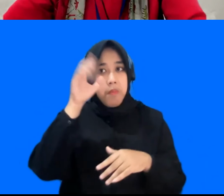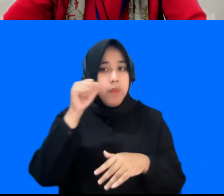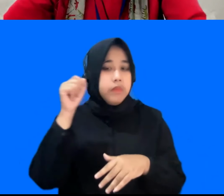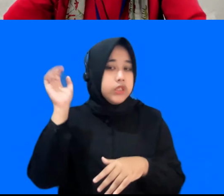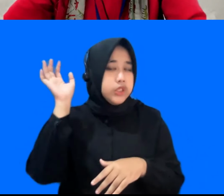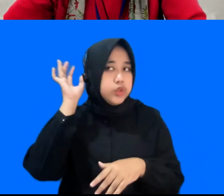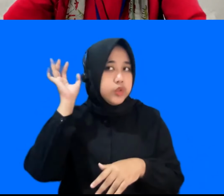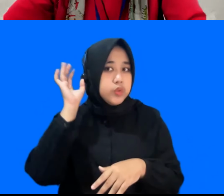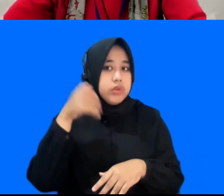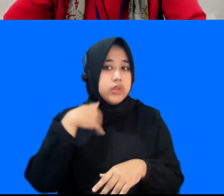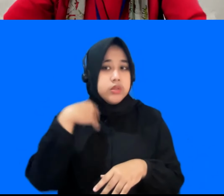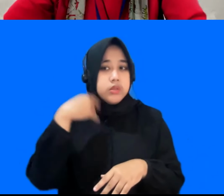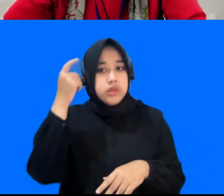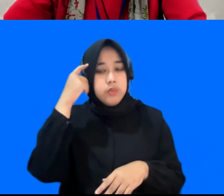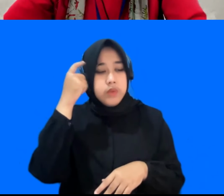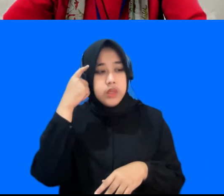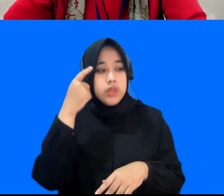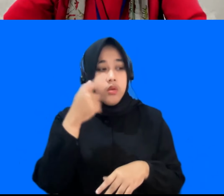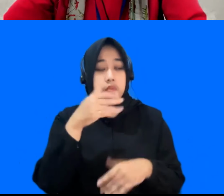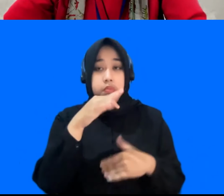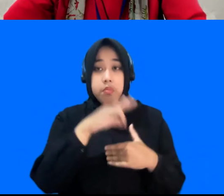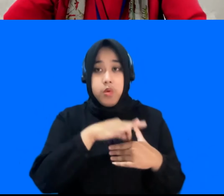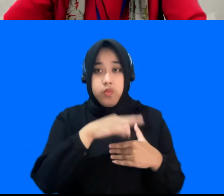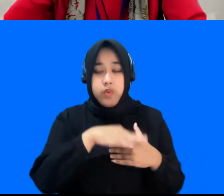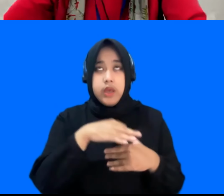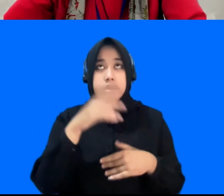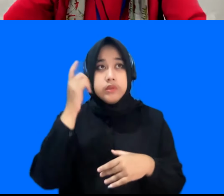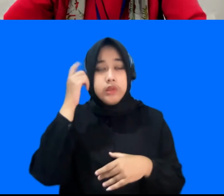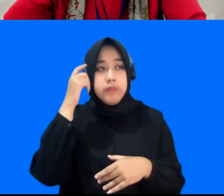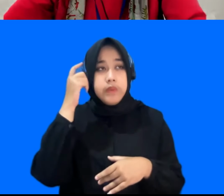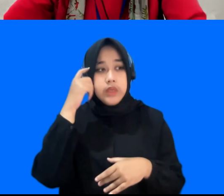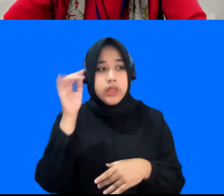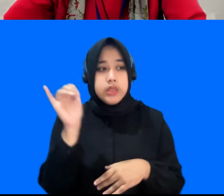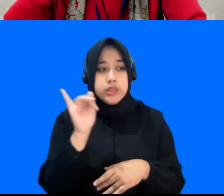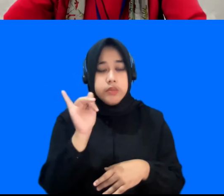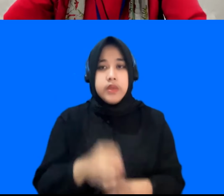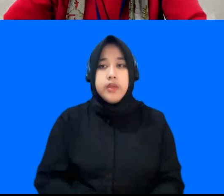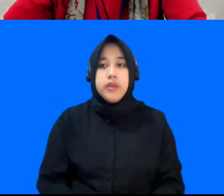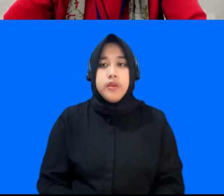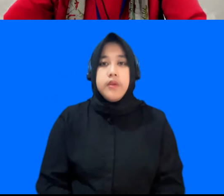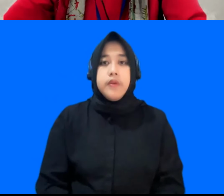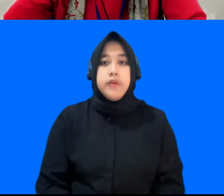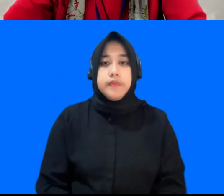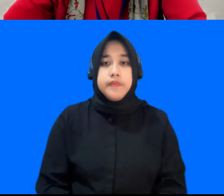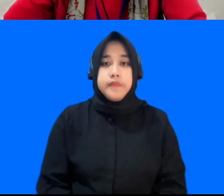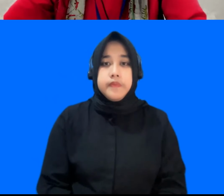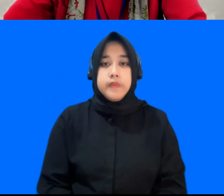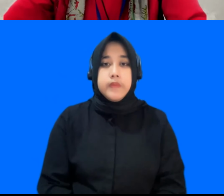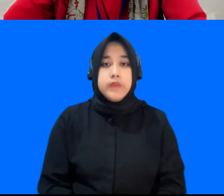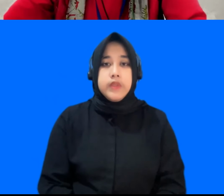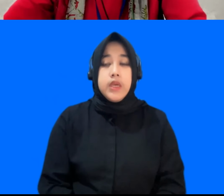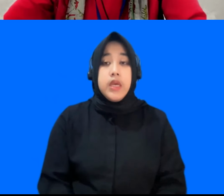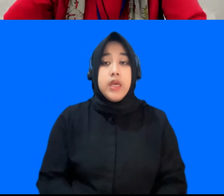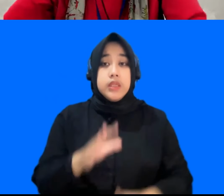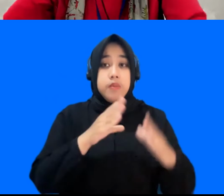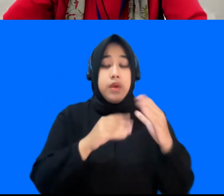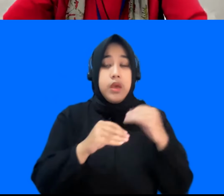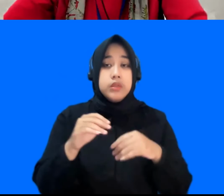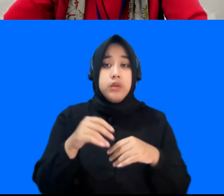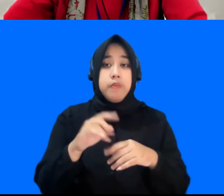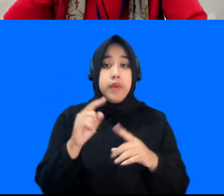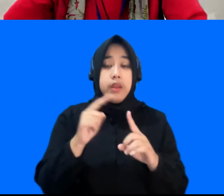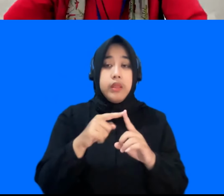I think this was in first speaker, really working in the community, talking to them, understanding the